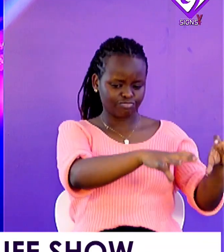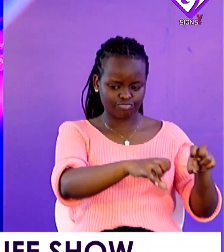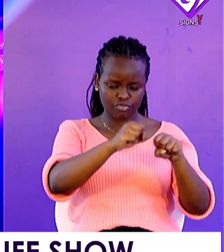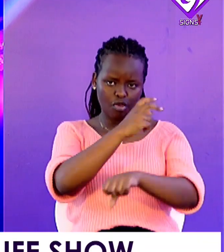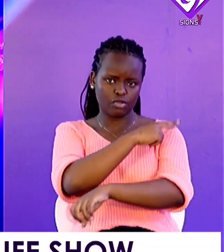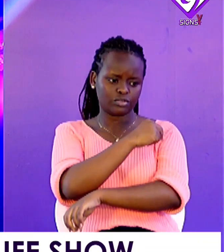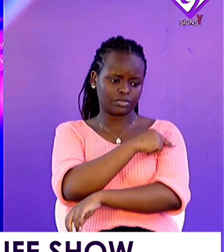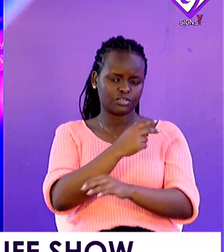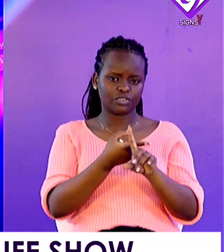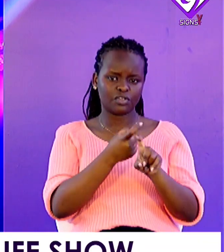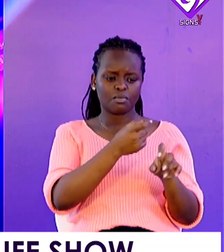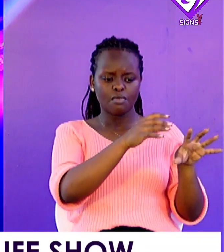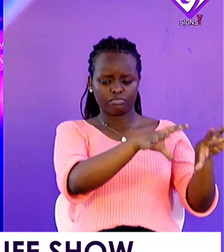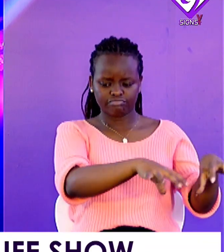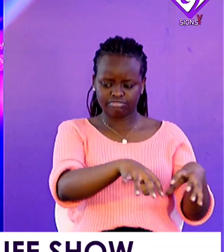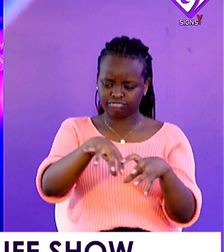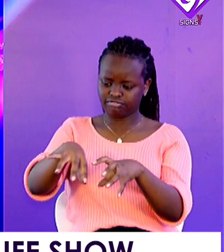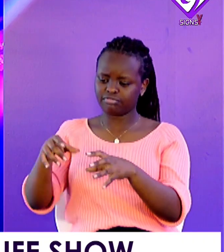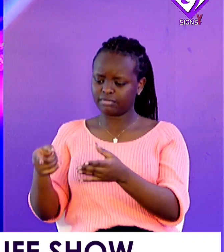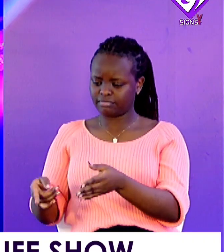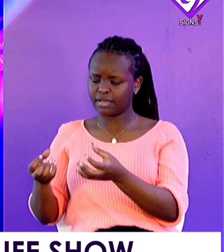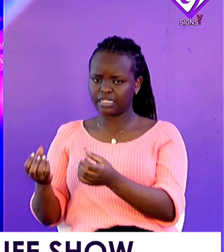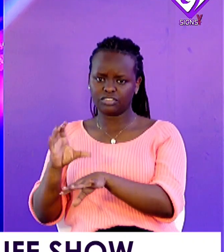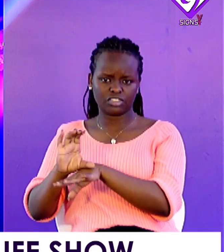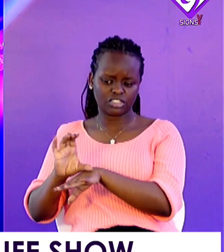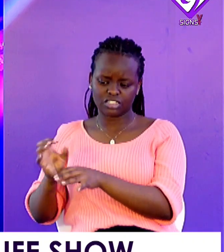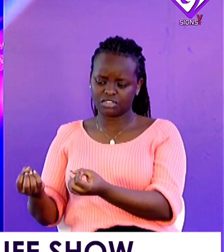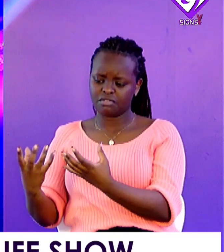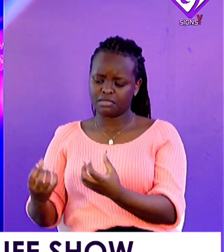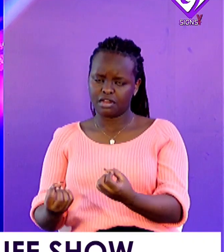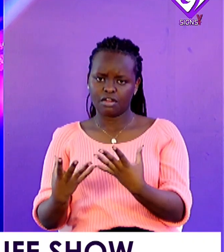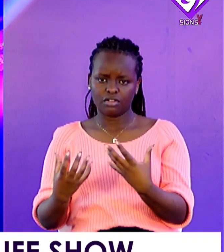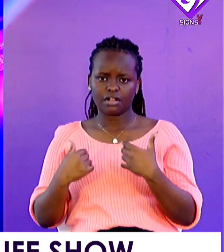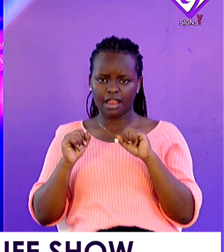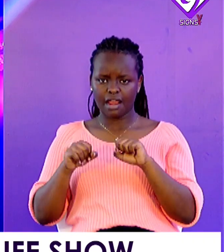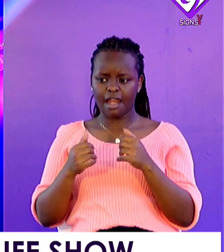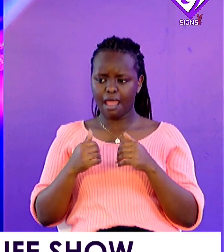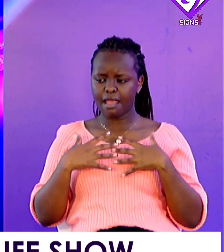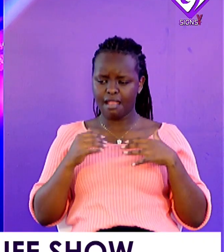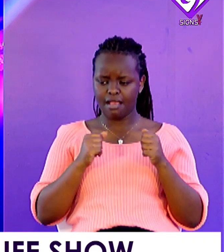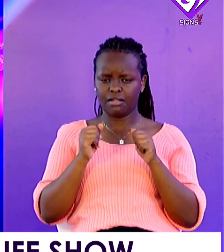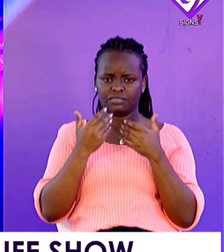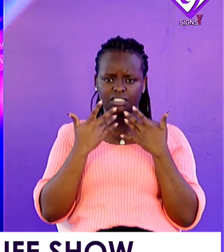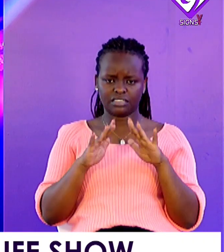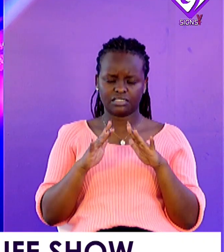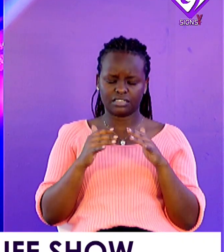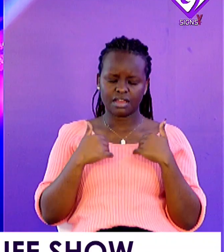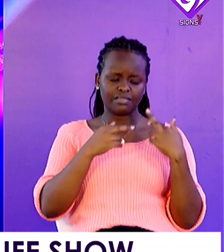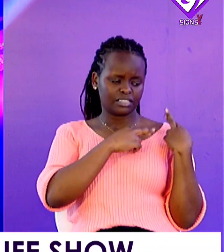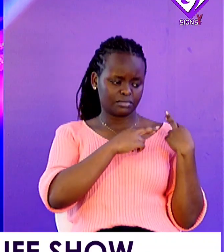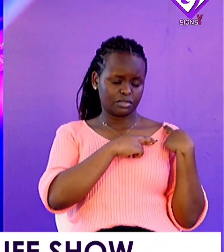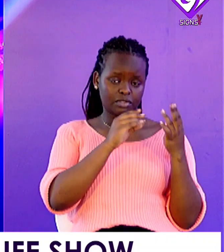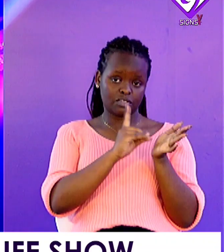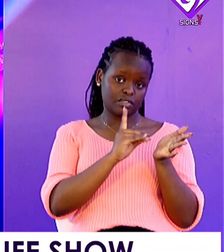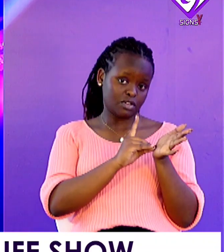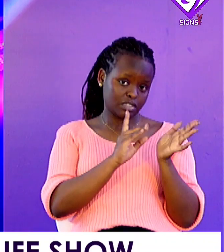are miracles. I think in crises, that is not good, because there is the role of the doctor, there is the part of